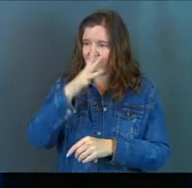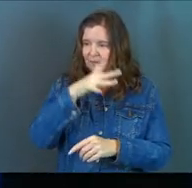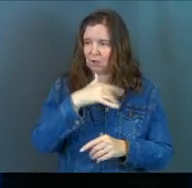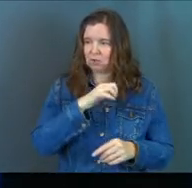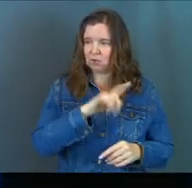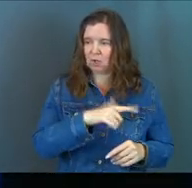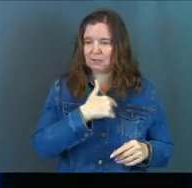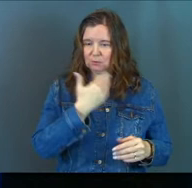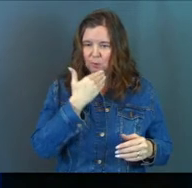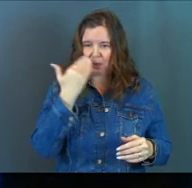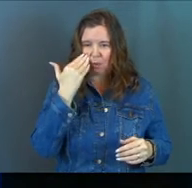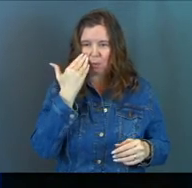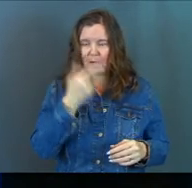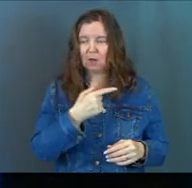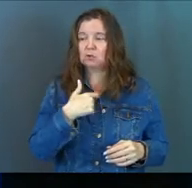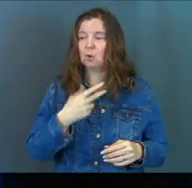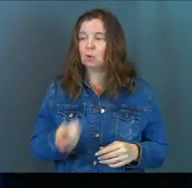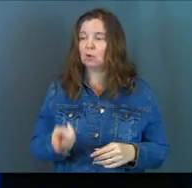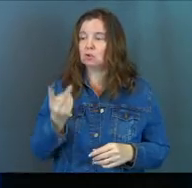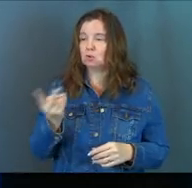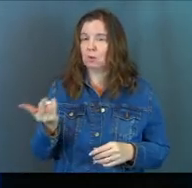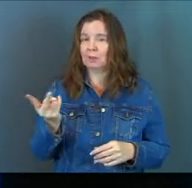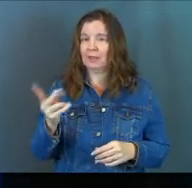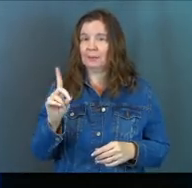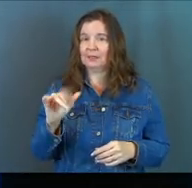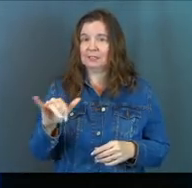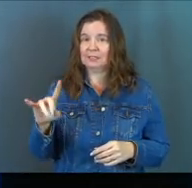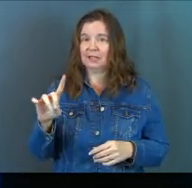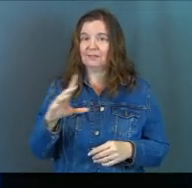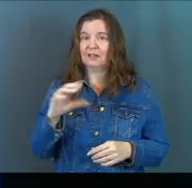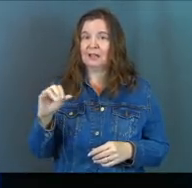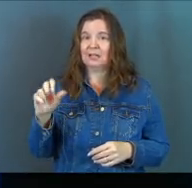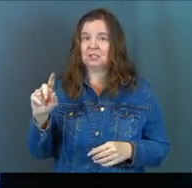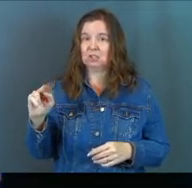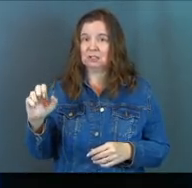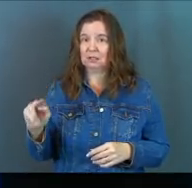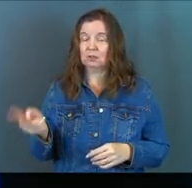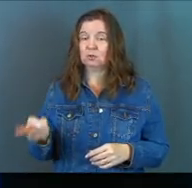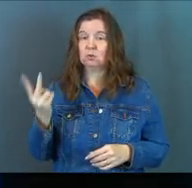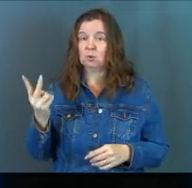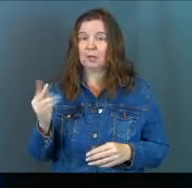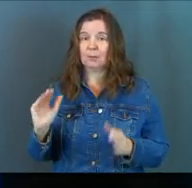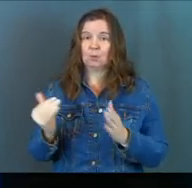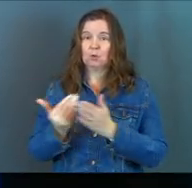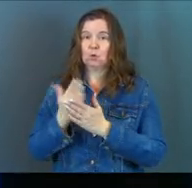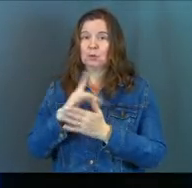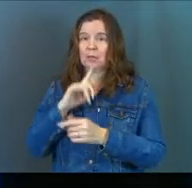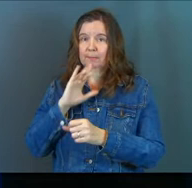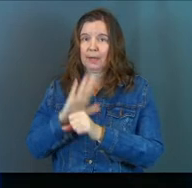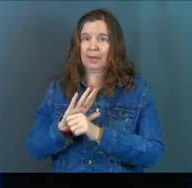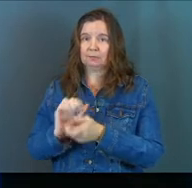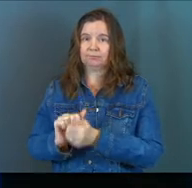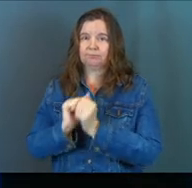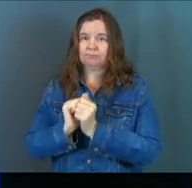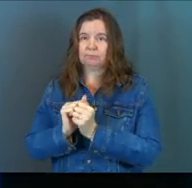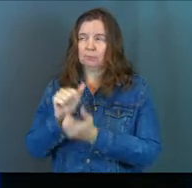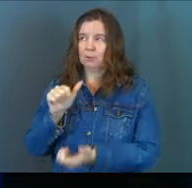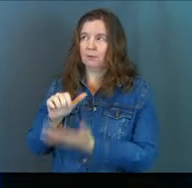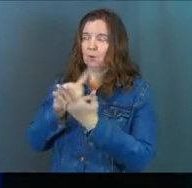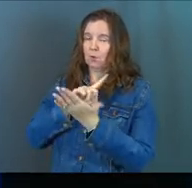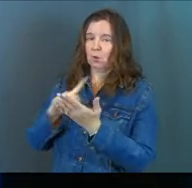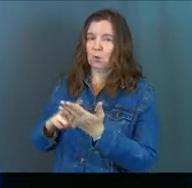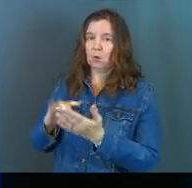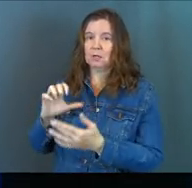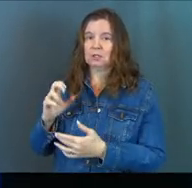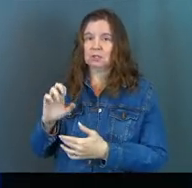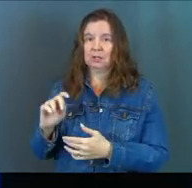father Saul is well aware." So the two of them, this is David and Jonathan, the two of them renewed their solemn pact before the Lord, and